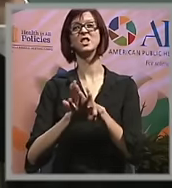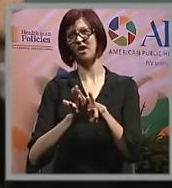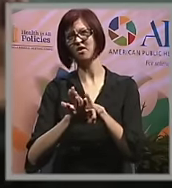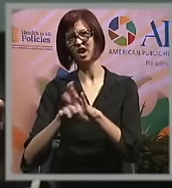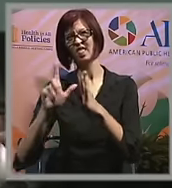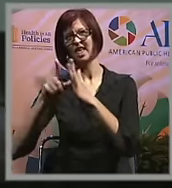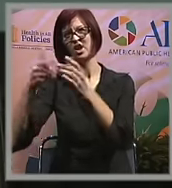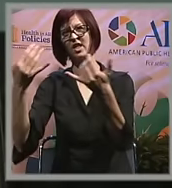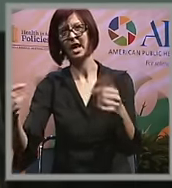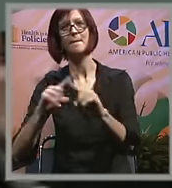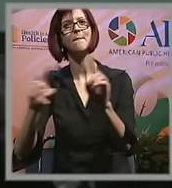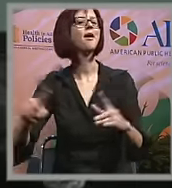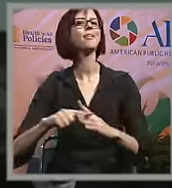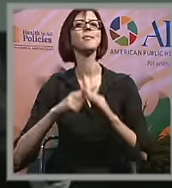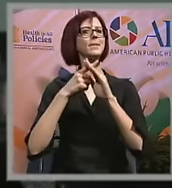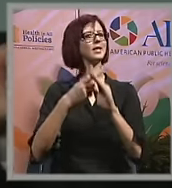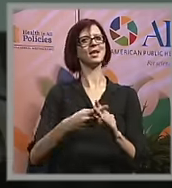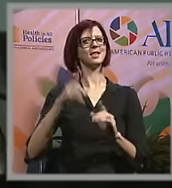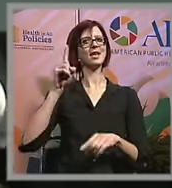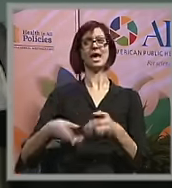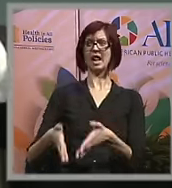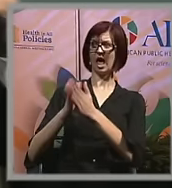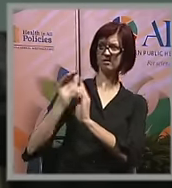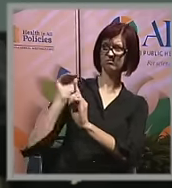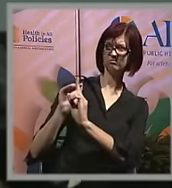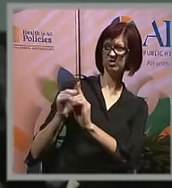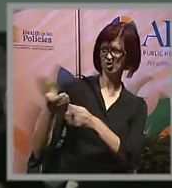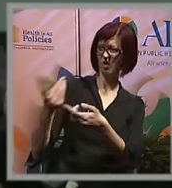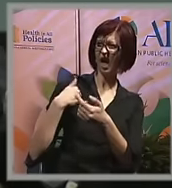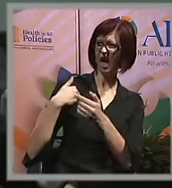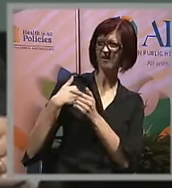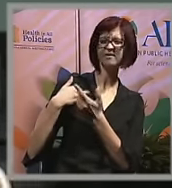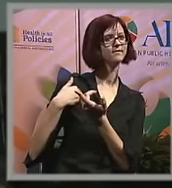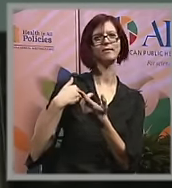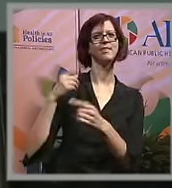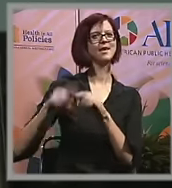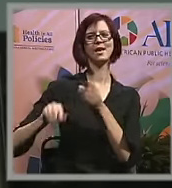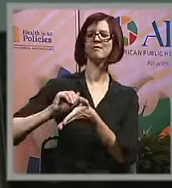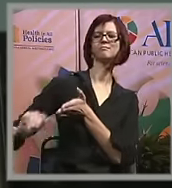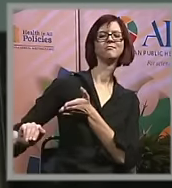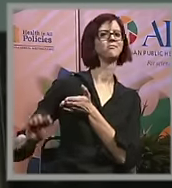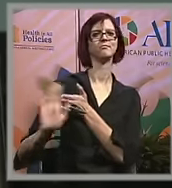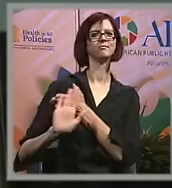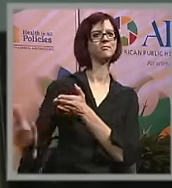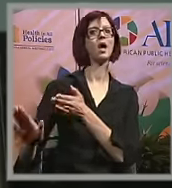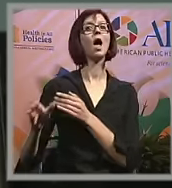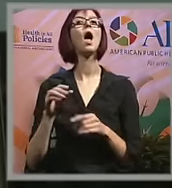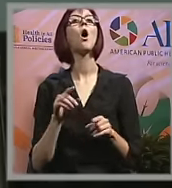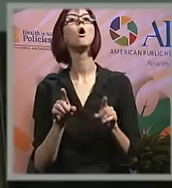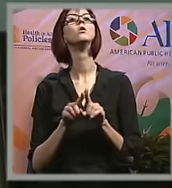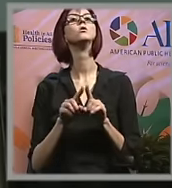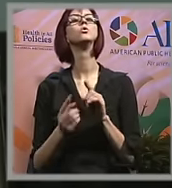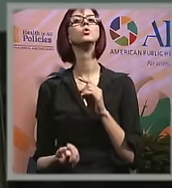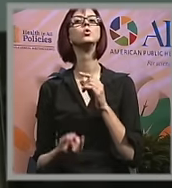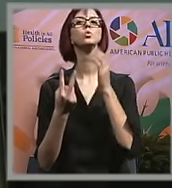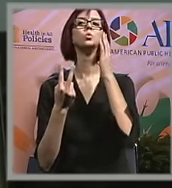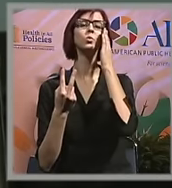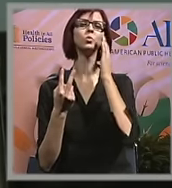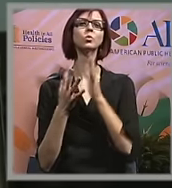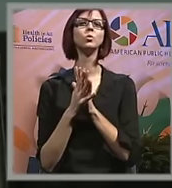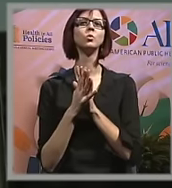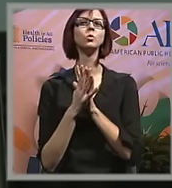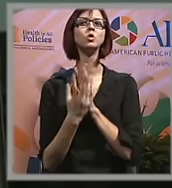but at the beginning, they can't X somebody out just because you have a criminal history. And two